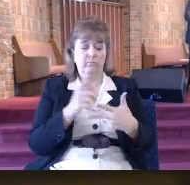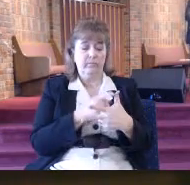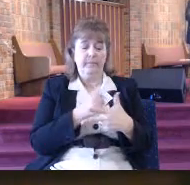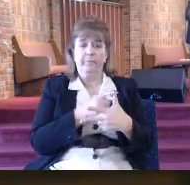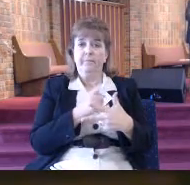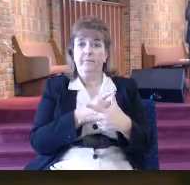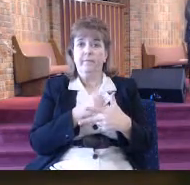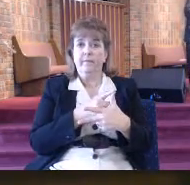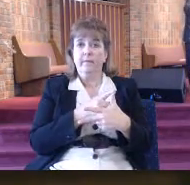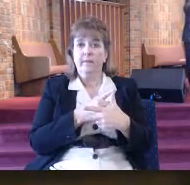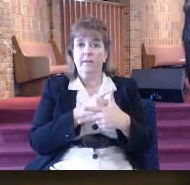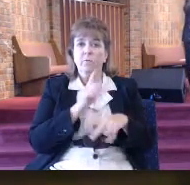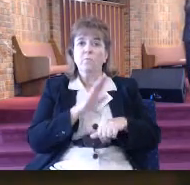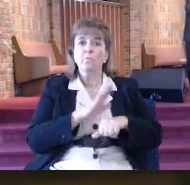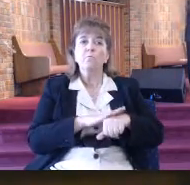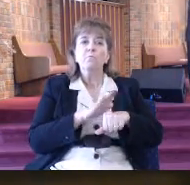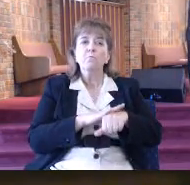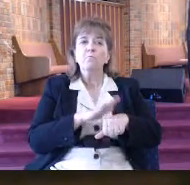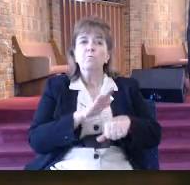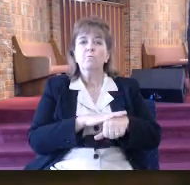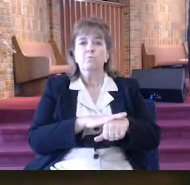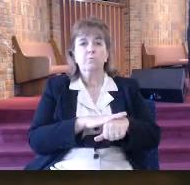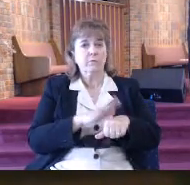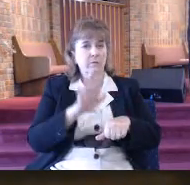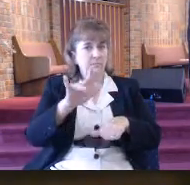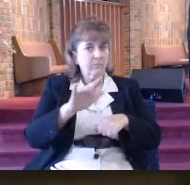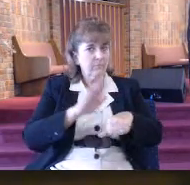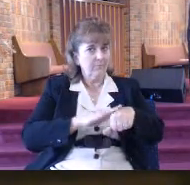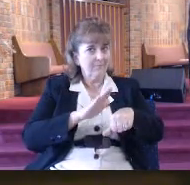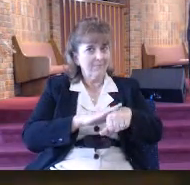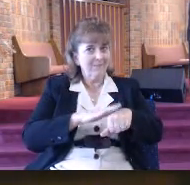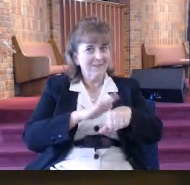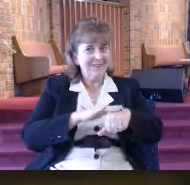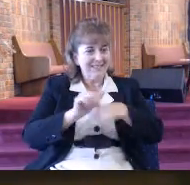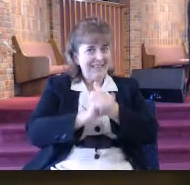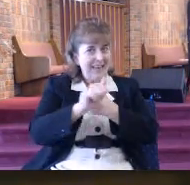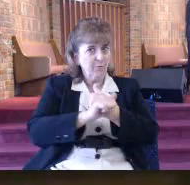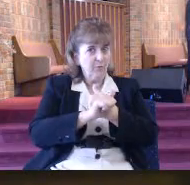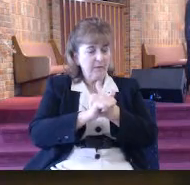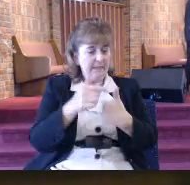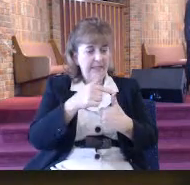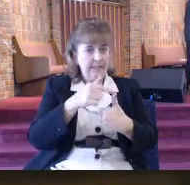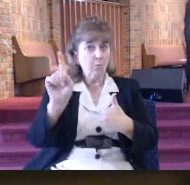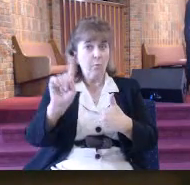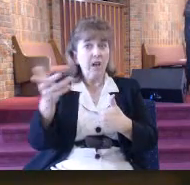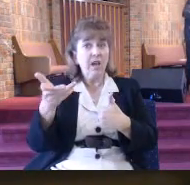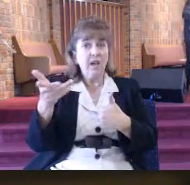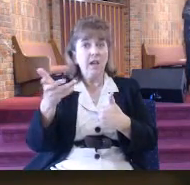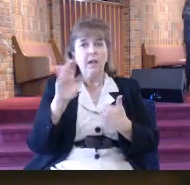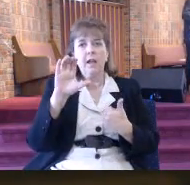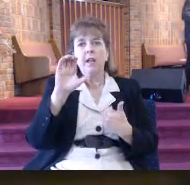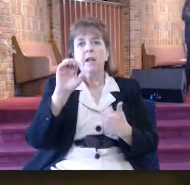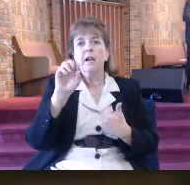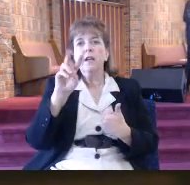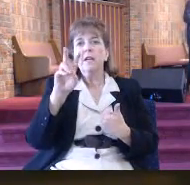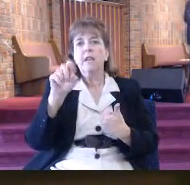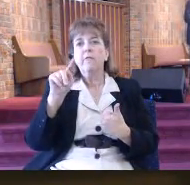warning. There's something here that is dangerous, and that dangerous thing is covetousness.